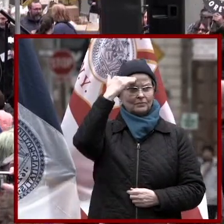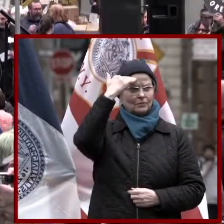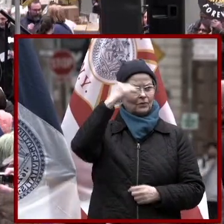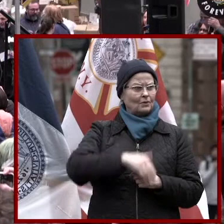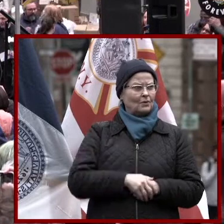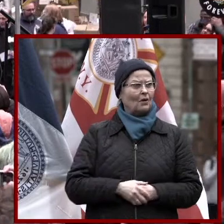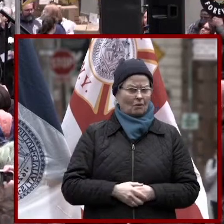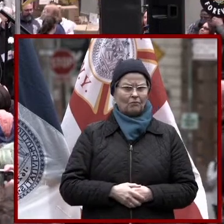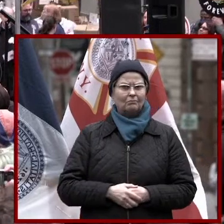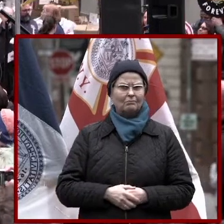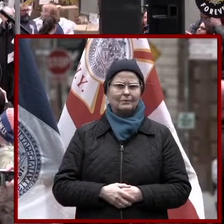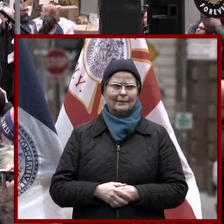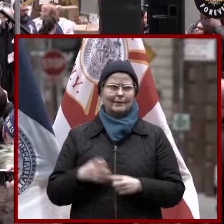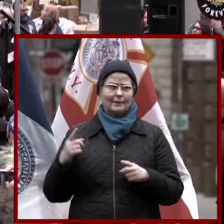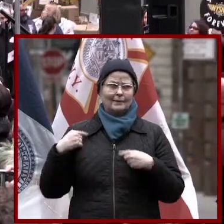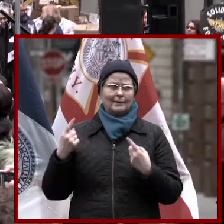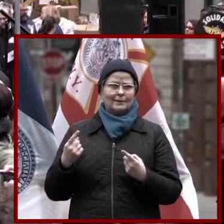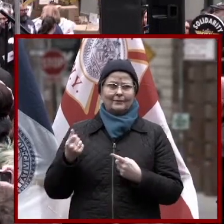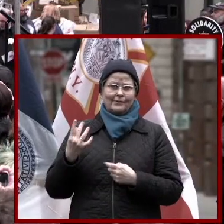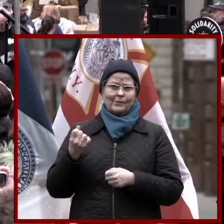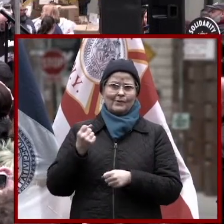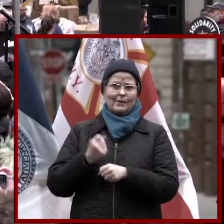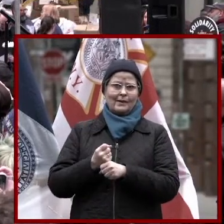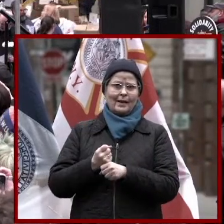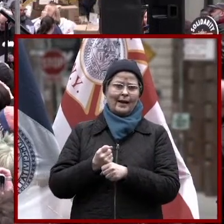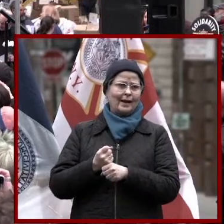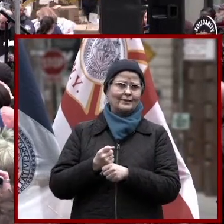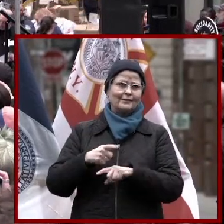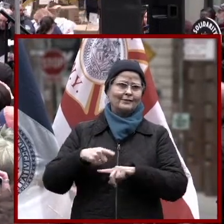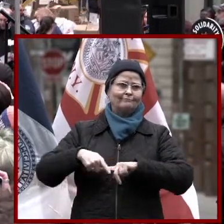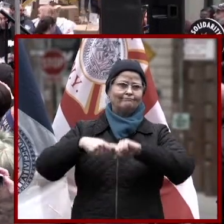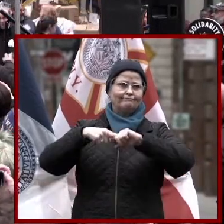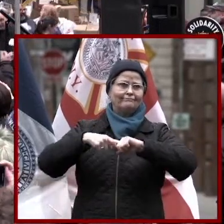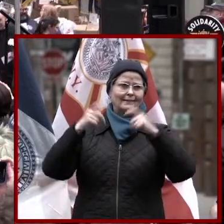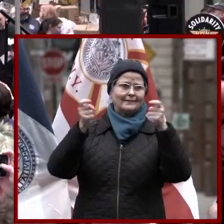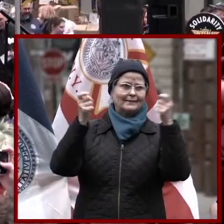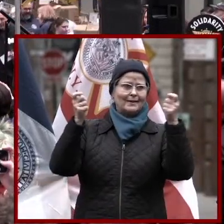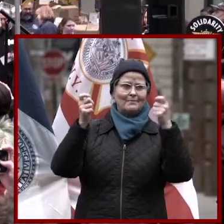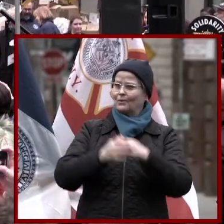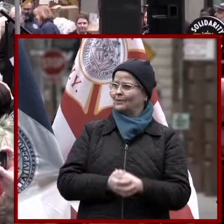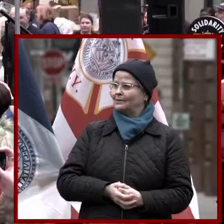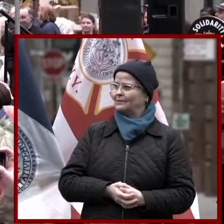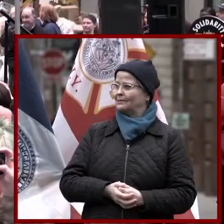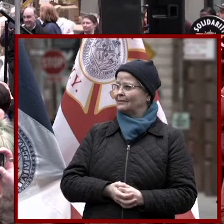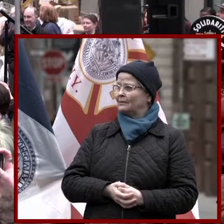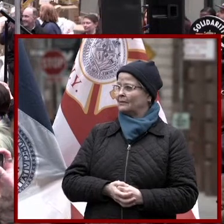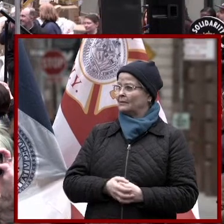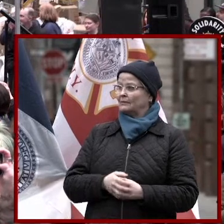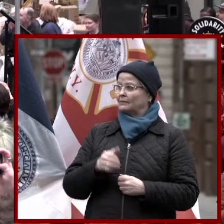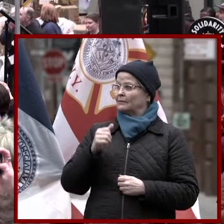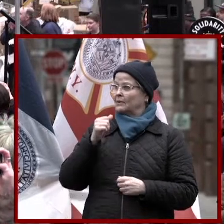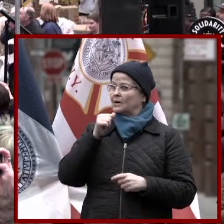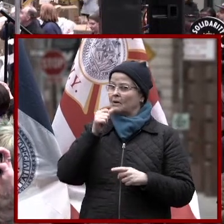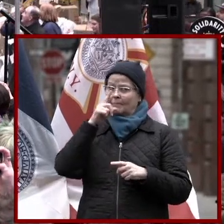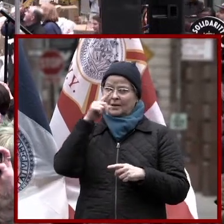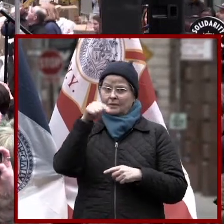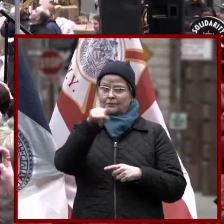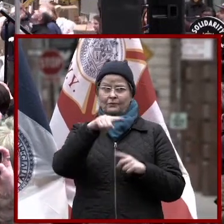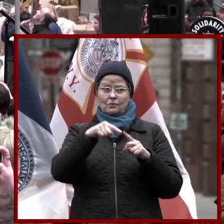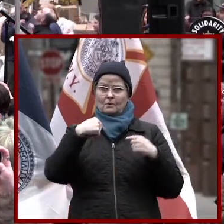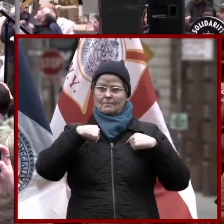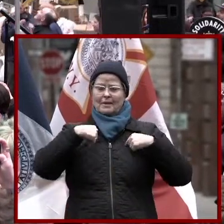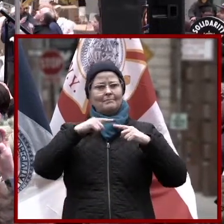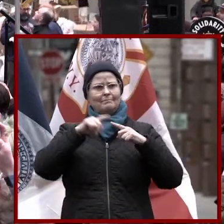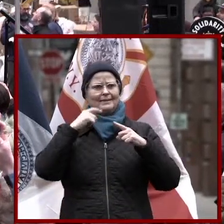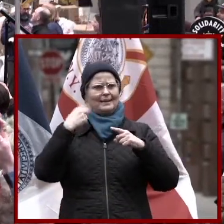As you all know, we have been away for a couple of years. Not that it had anything to do with any of you or me, but there was something